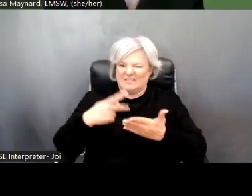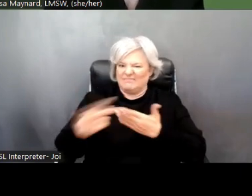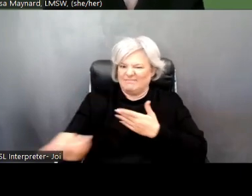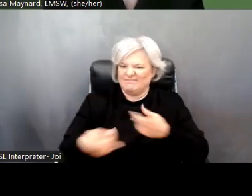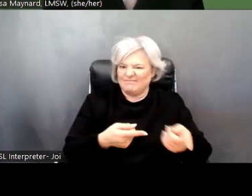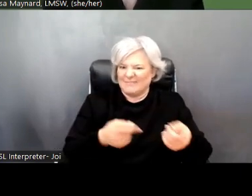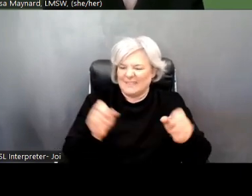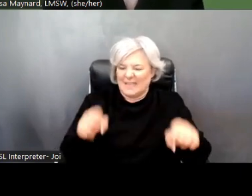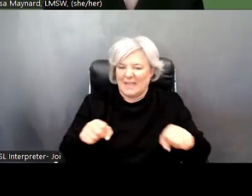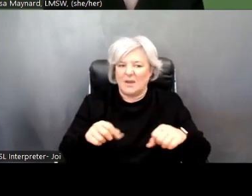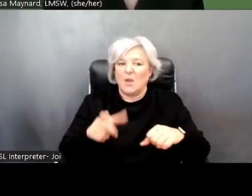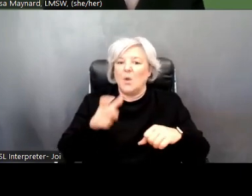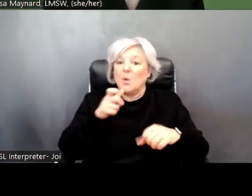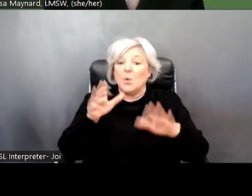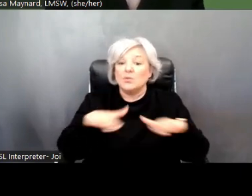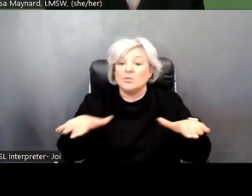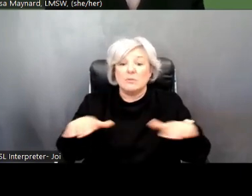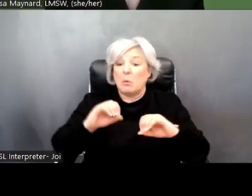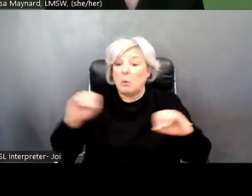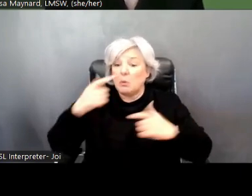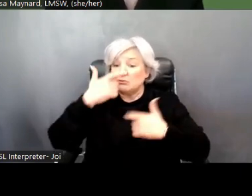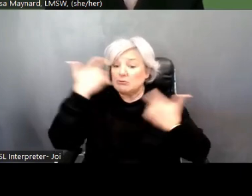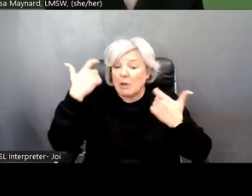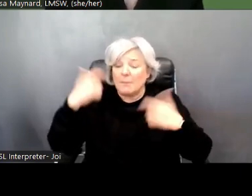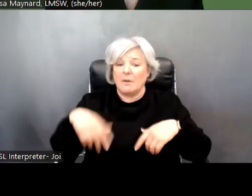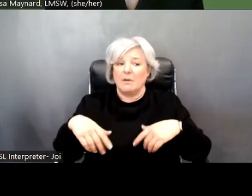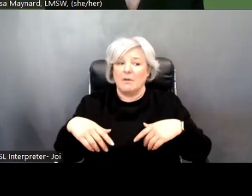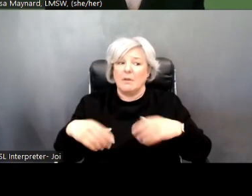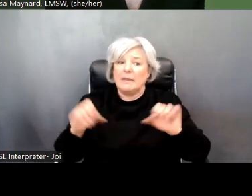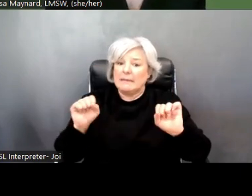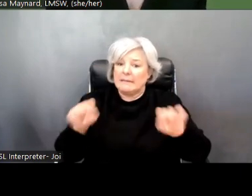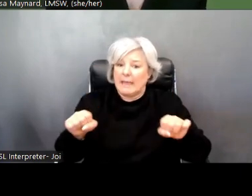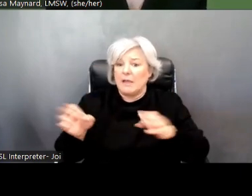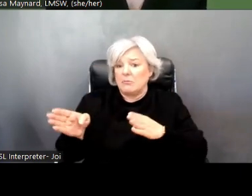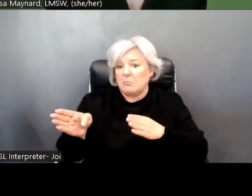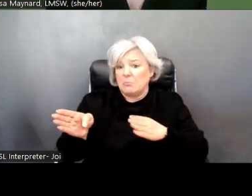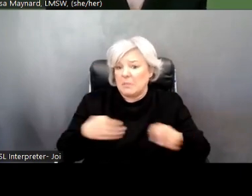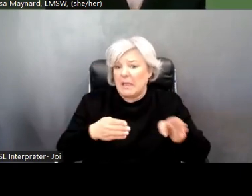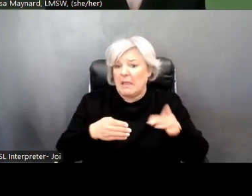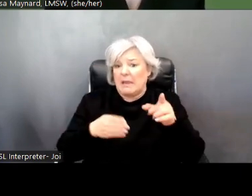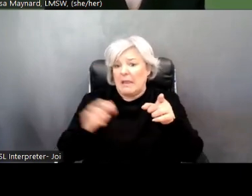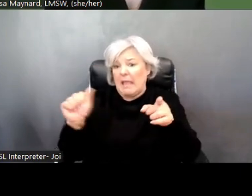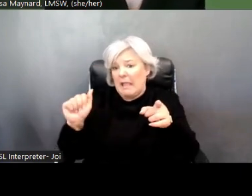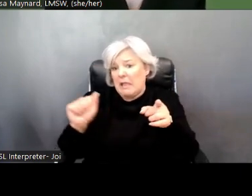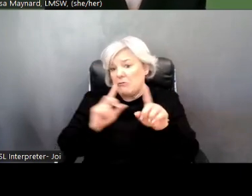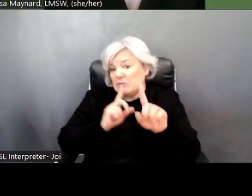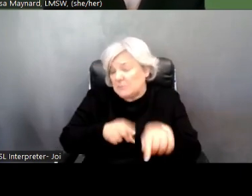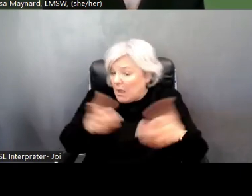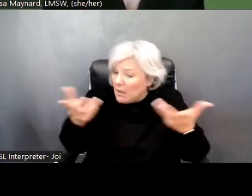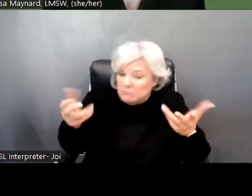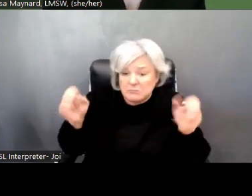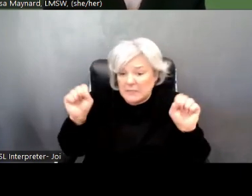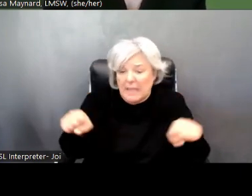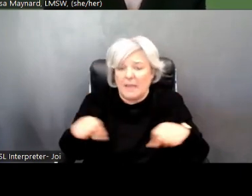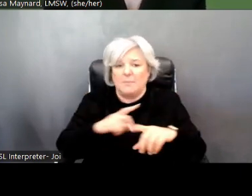have not experienced early trauma have few skills to respond to Plan A adaptively, right? Plan A simply